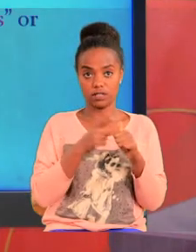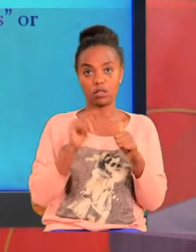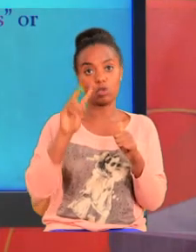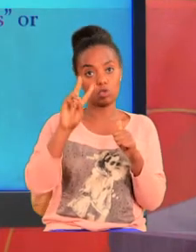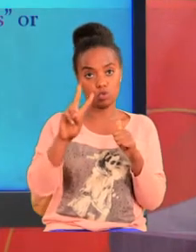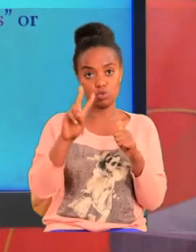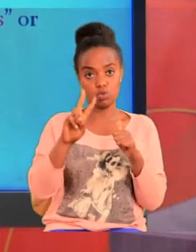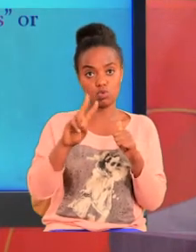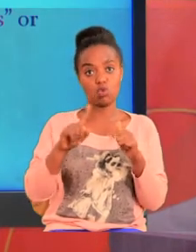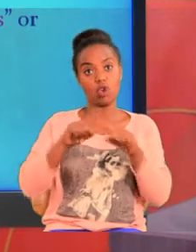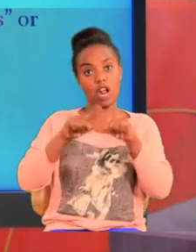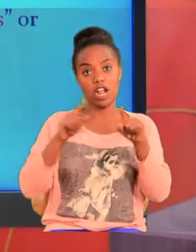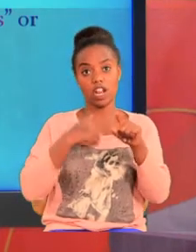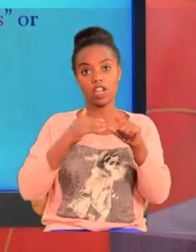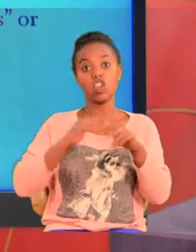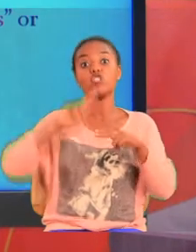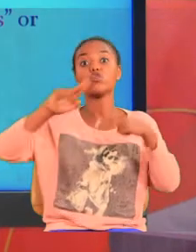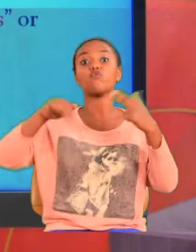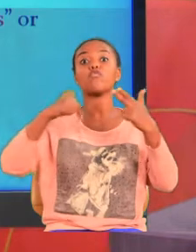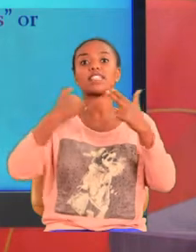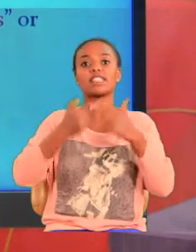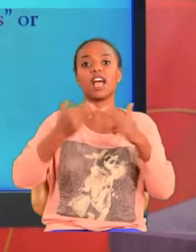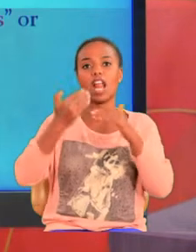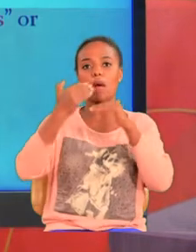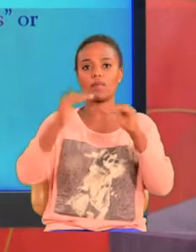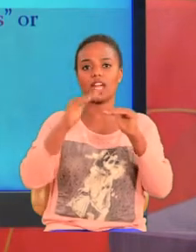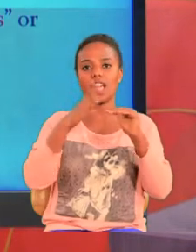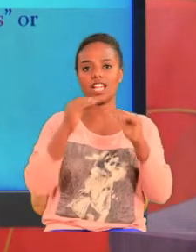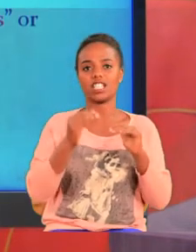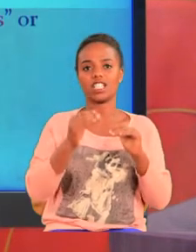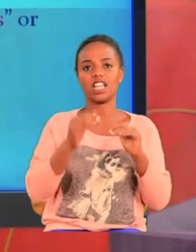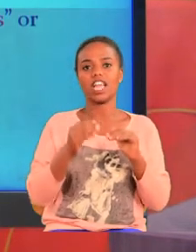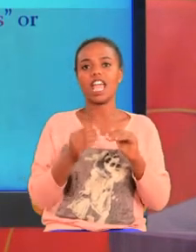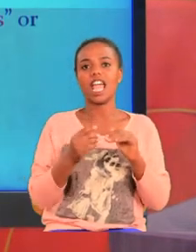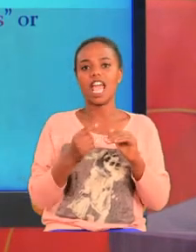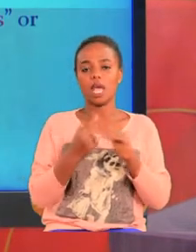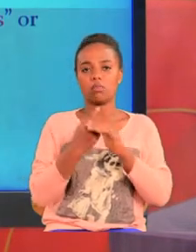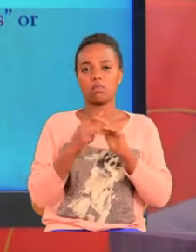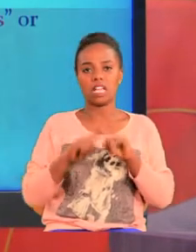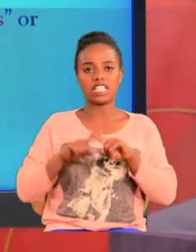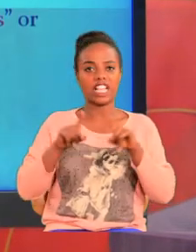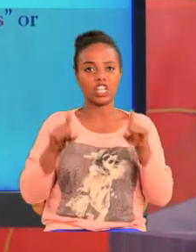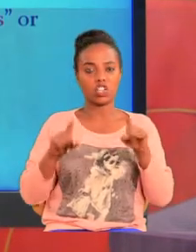universal quantifier, and second one is it is existential quantifier.